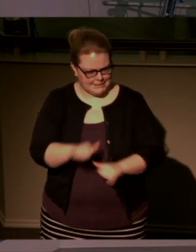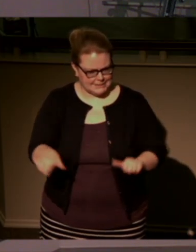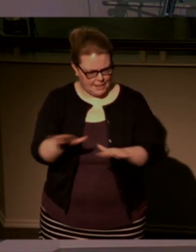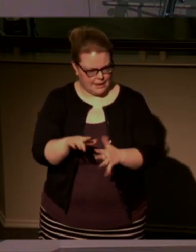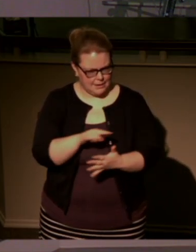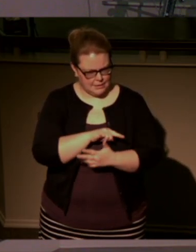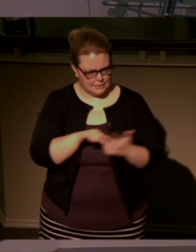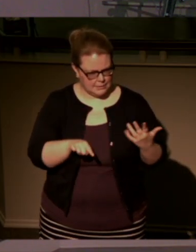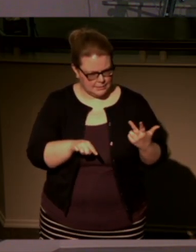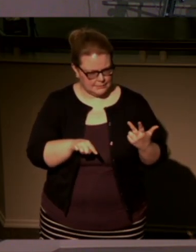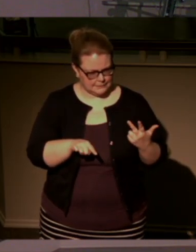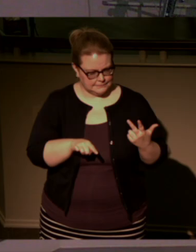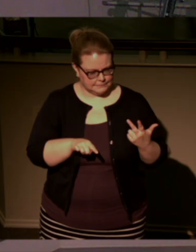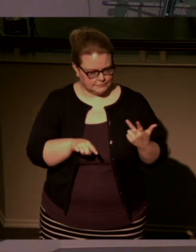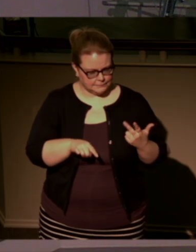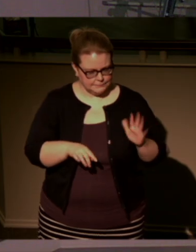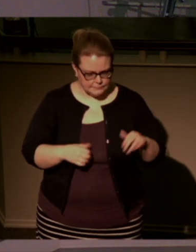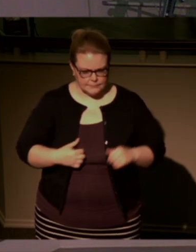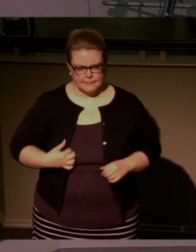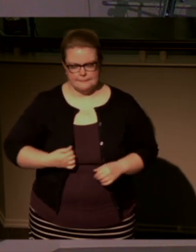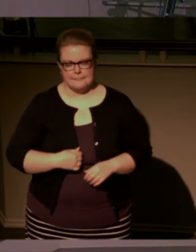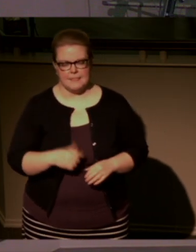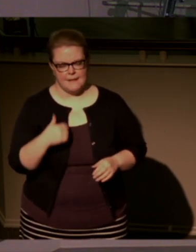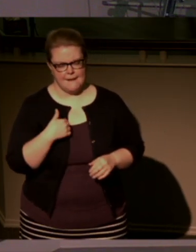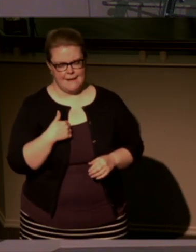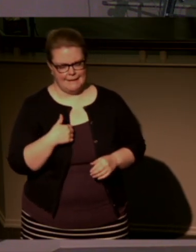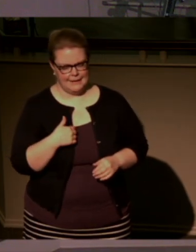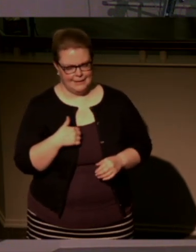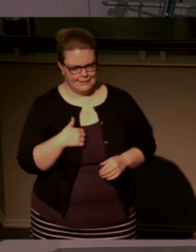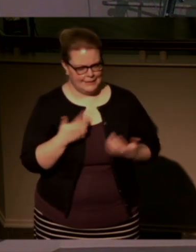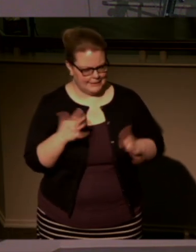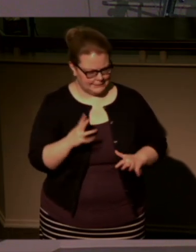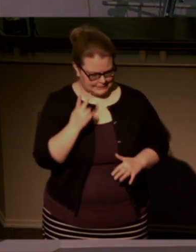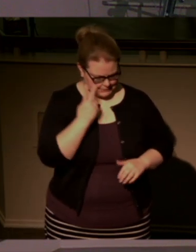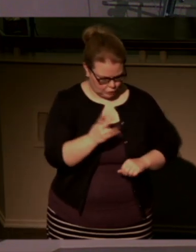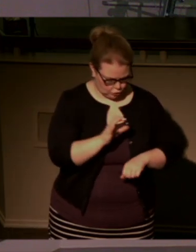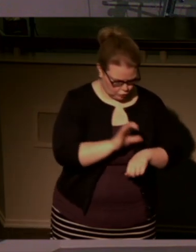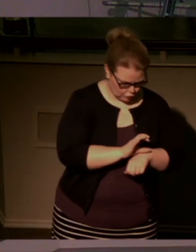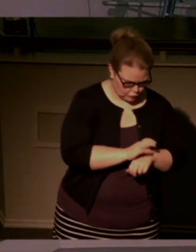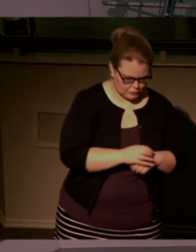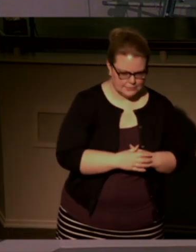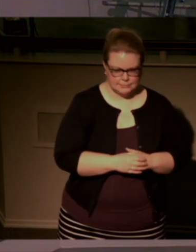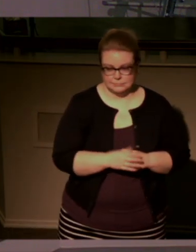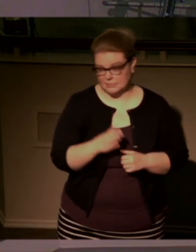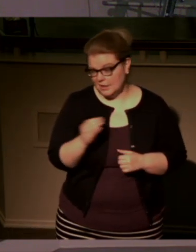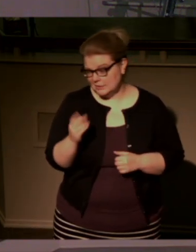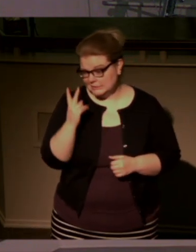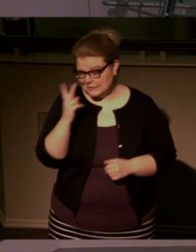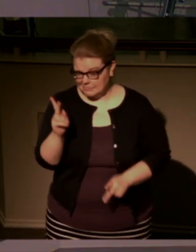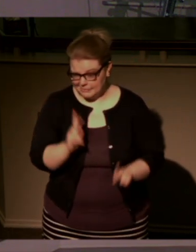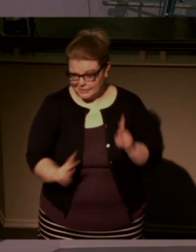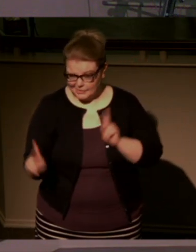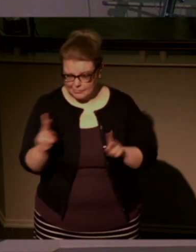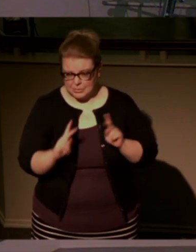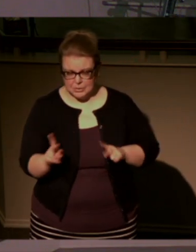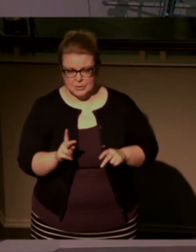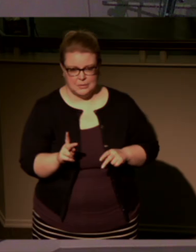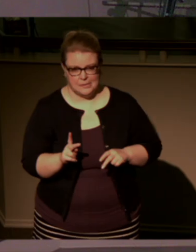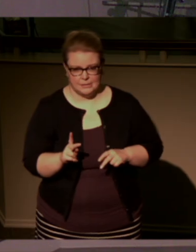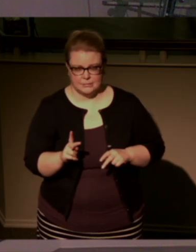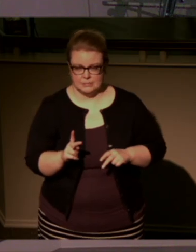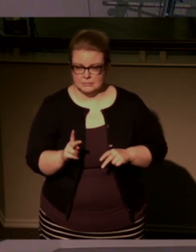I've seen churches and people who have walked away from following the